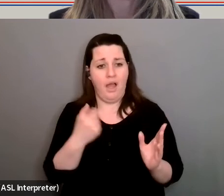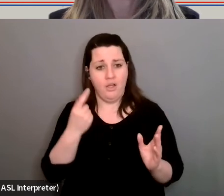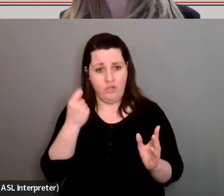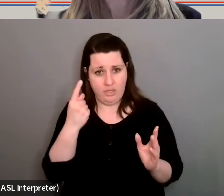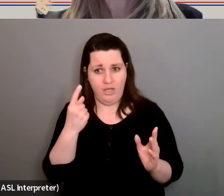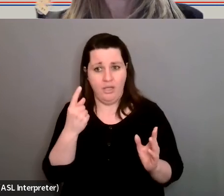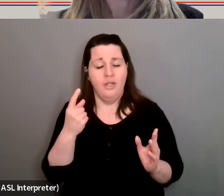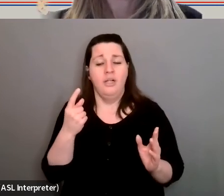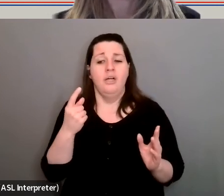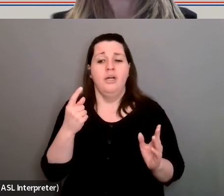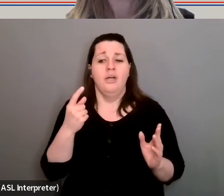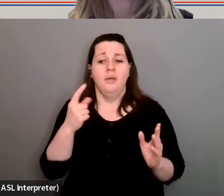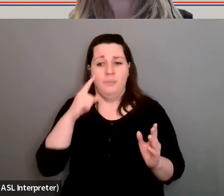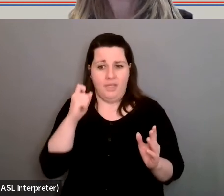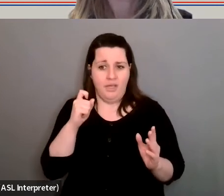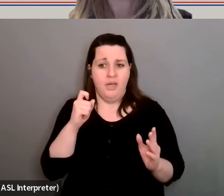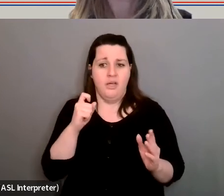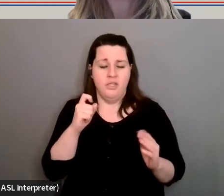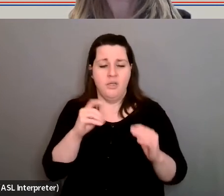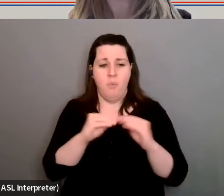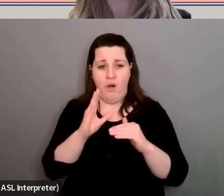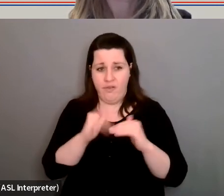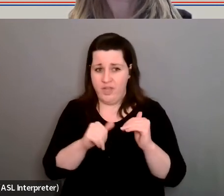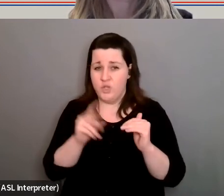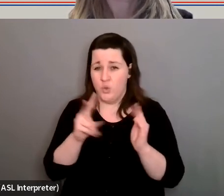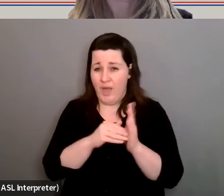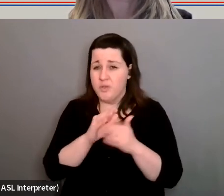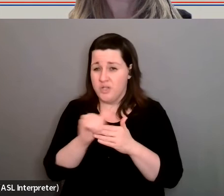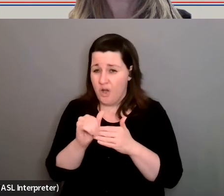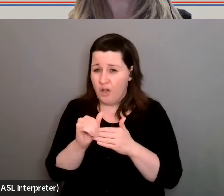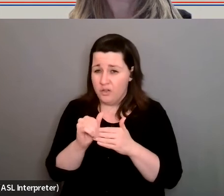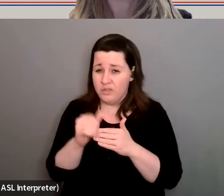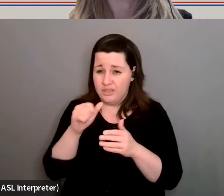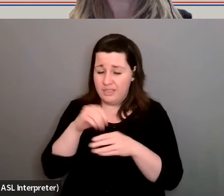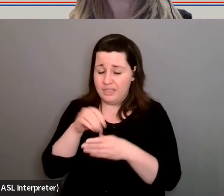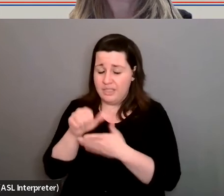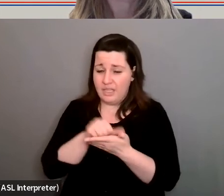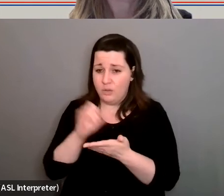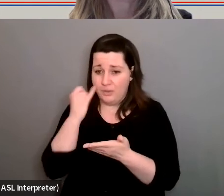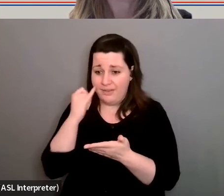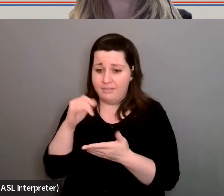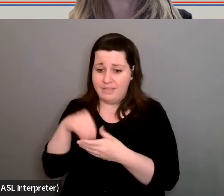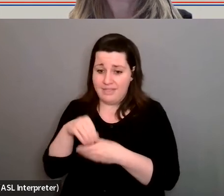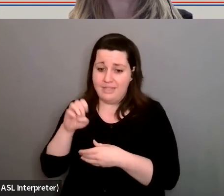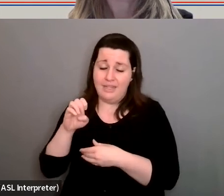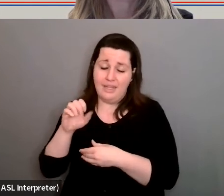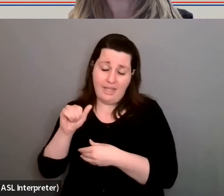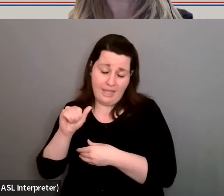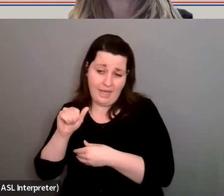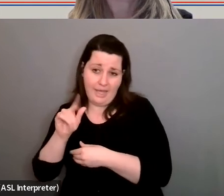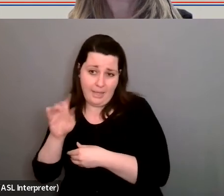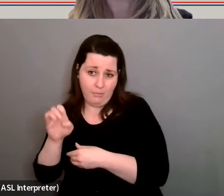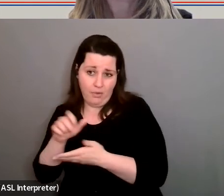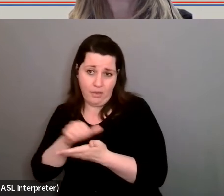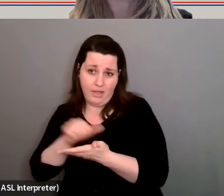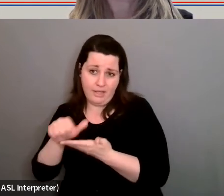it was over that threshold of the $2,000 in the account. So if it was in an ABLE account, it would not be counted towards that